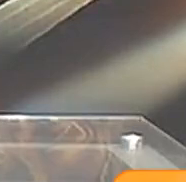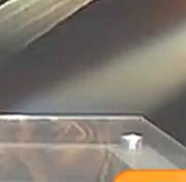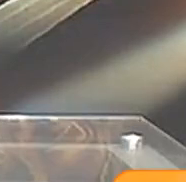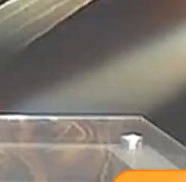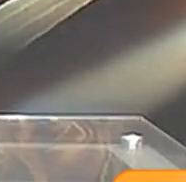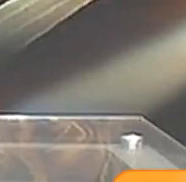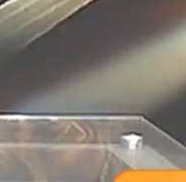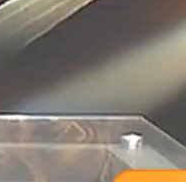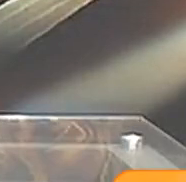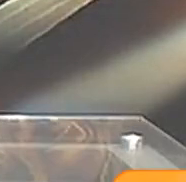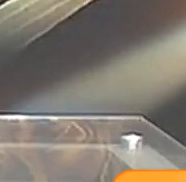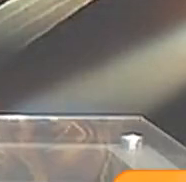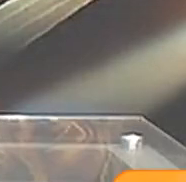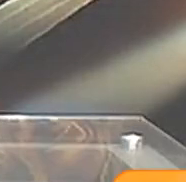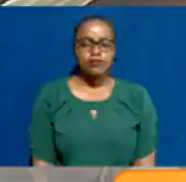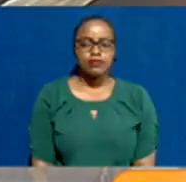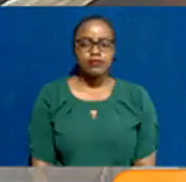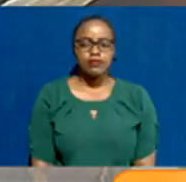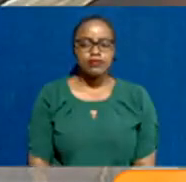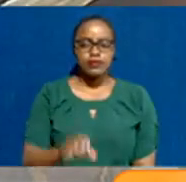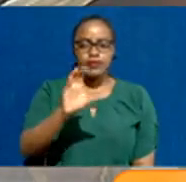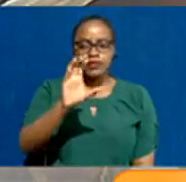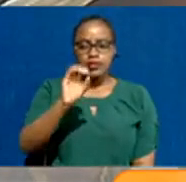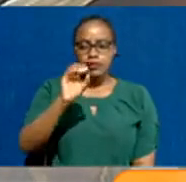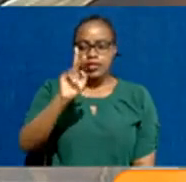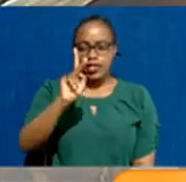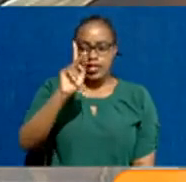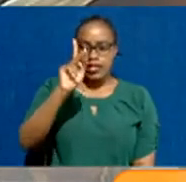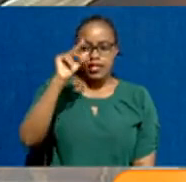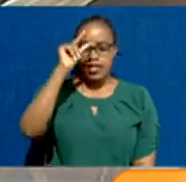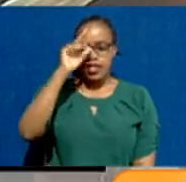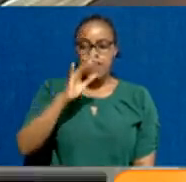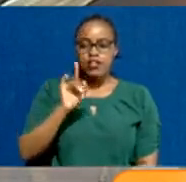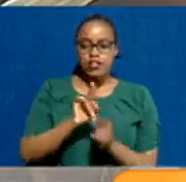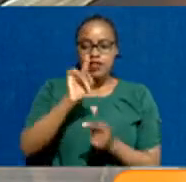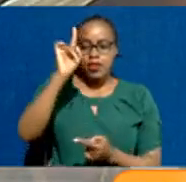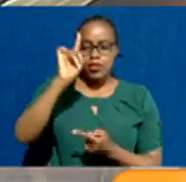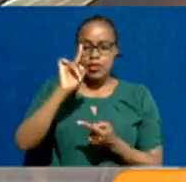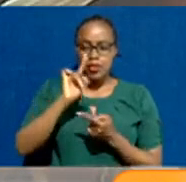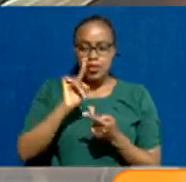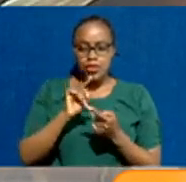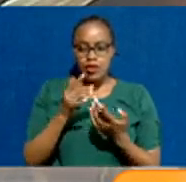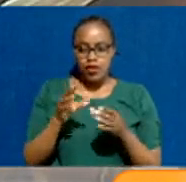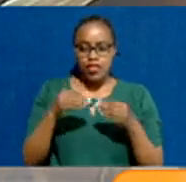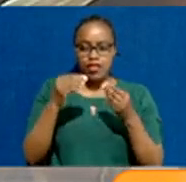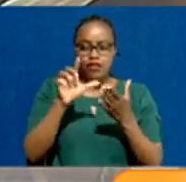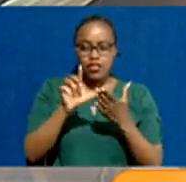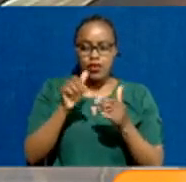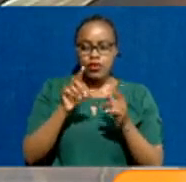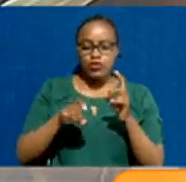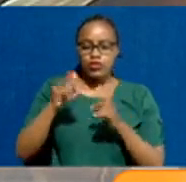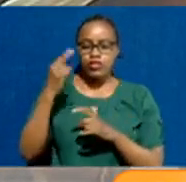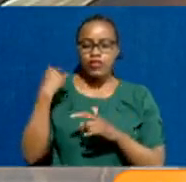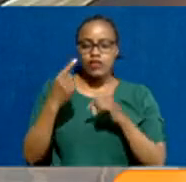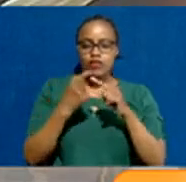Central Bank Governor Dr Patrick Njoroge has stated that the regulator would review downwards the base lending rate that was increased yesterday